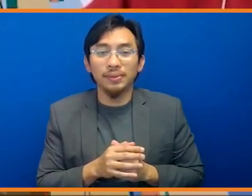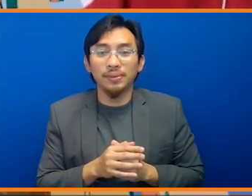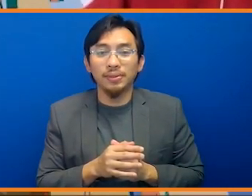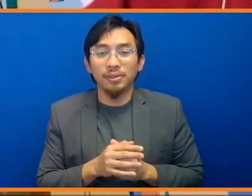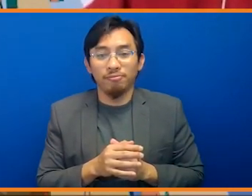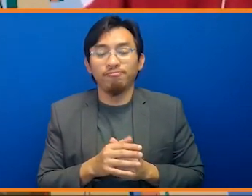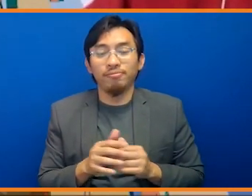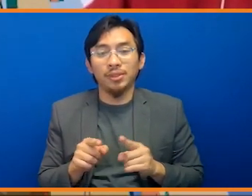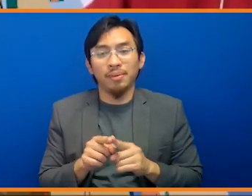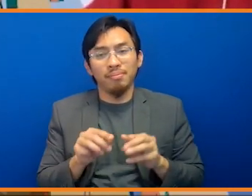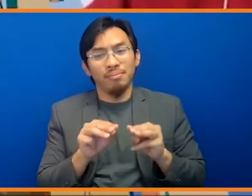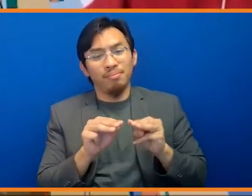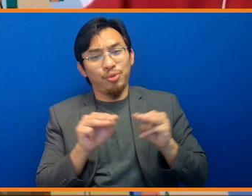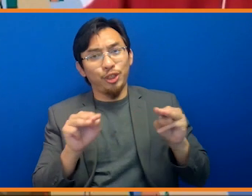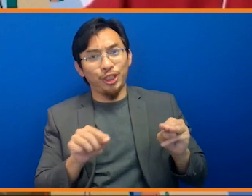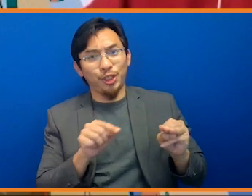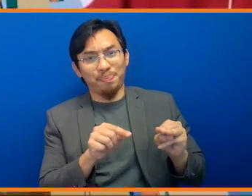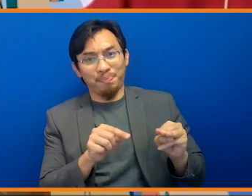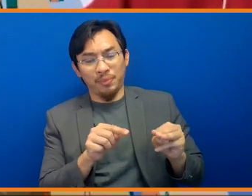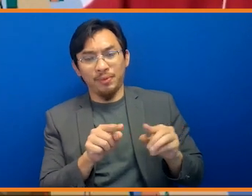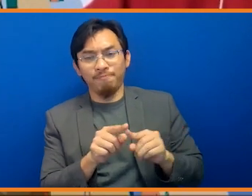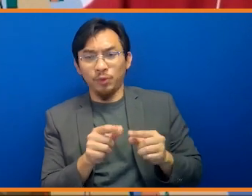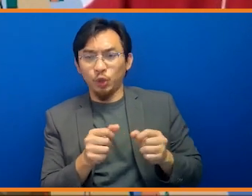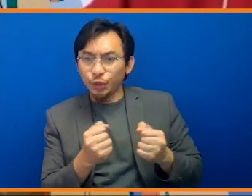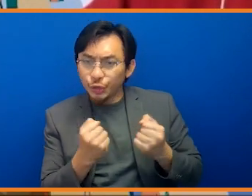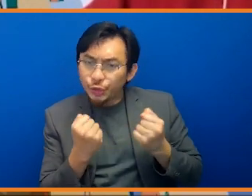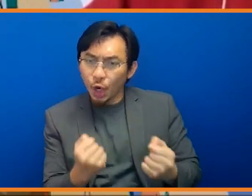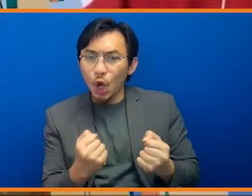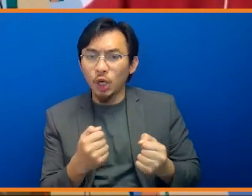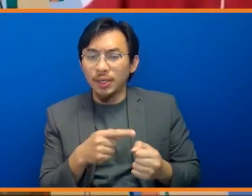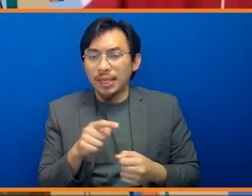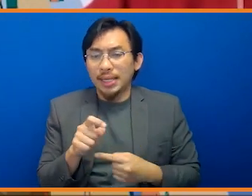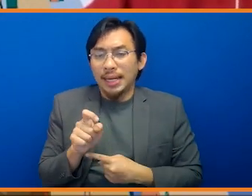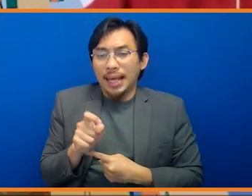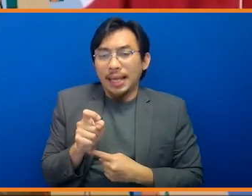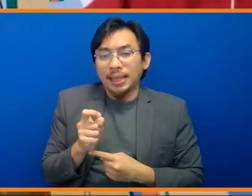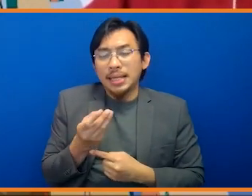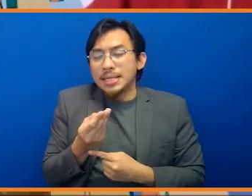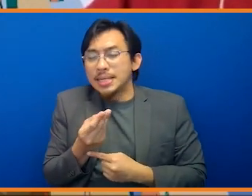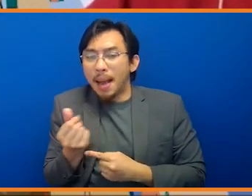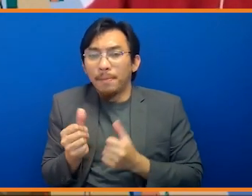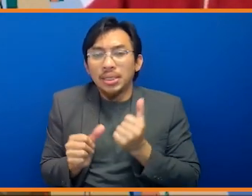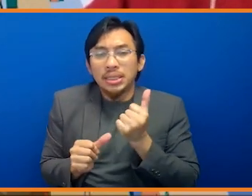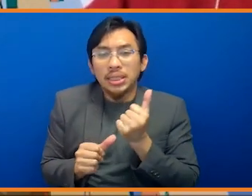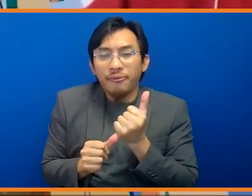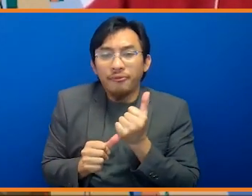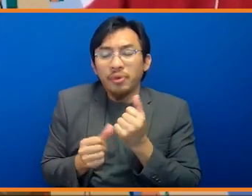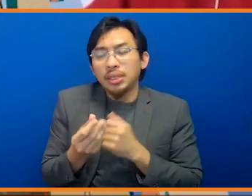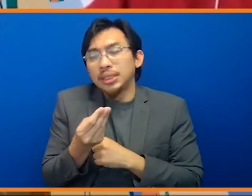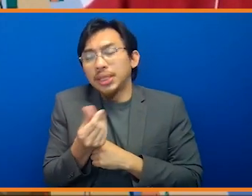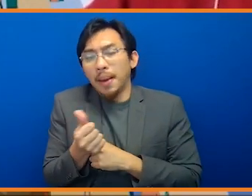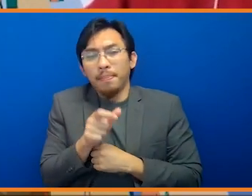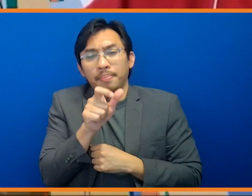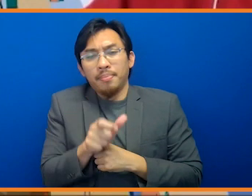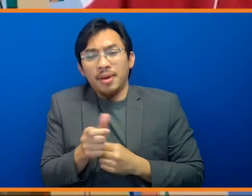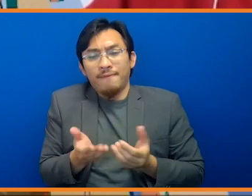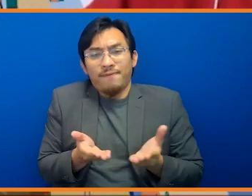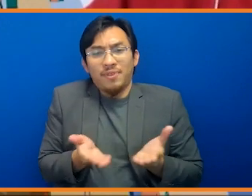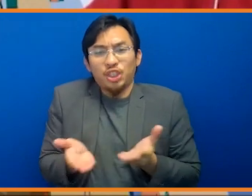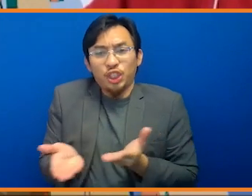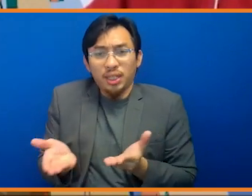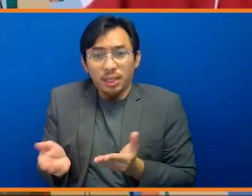to strengthen the function of museum, we need some staff, some facilitator.